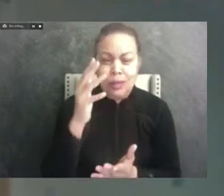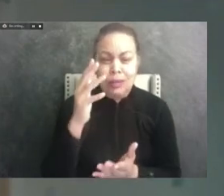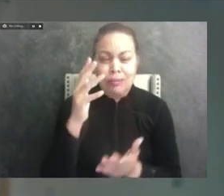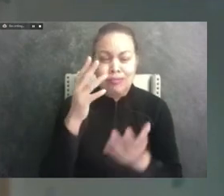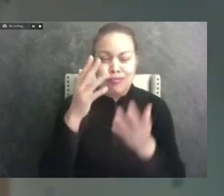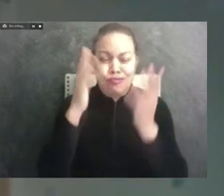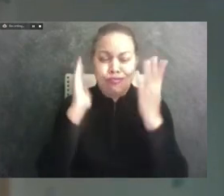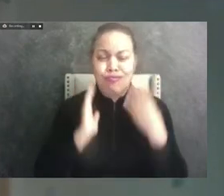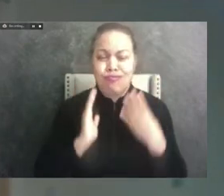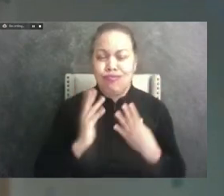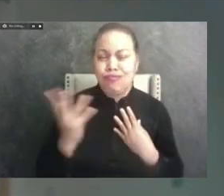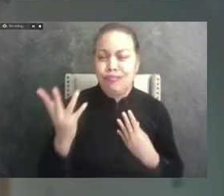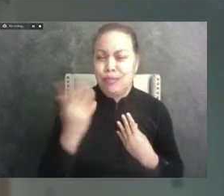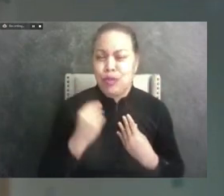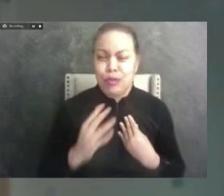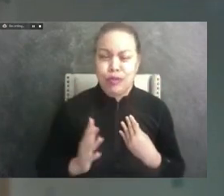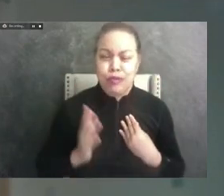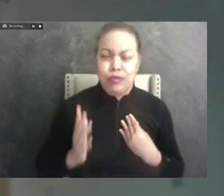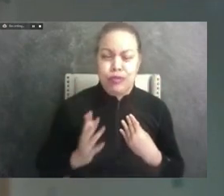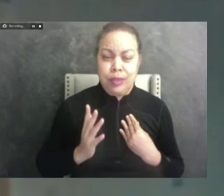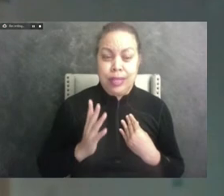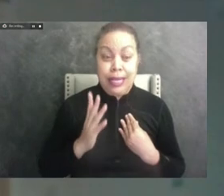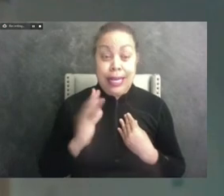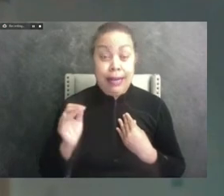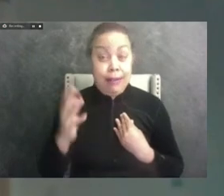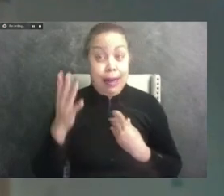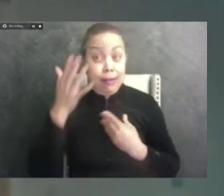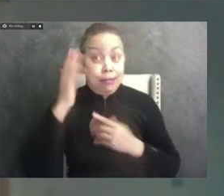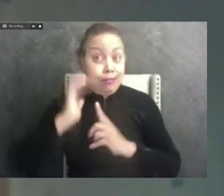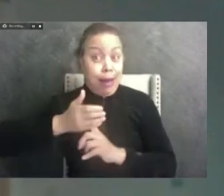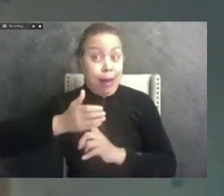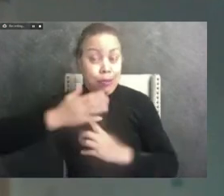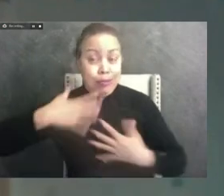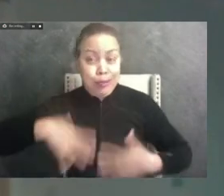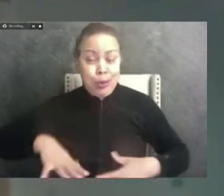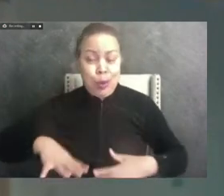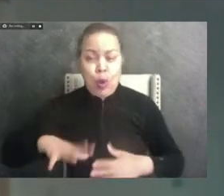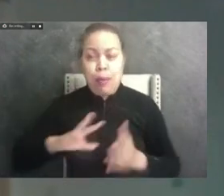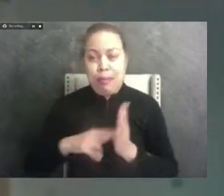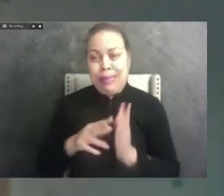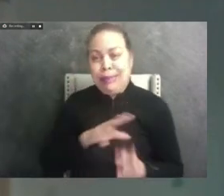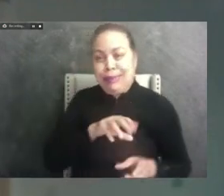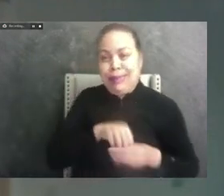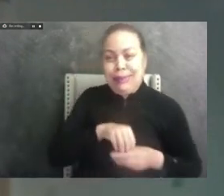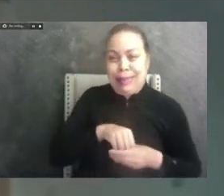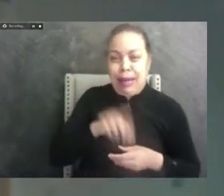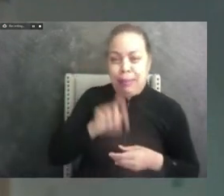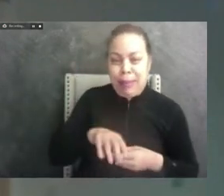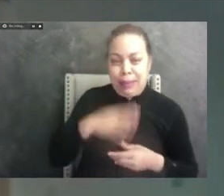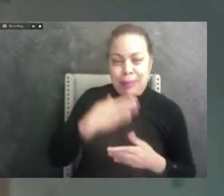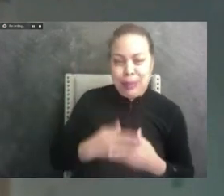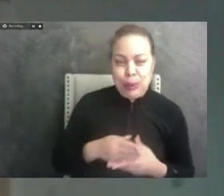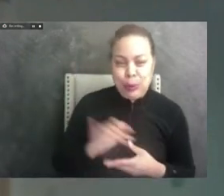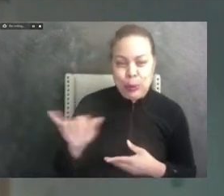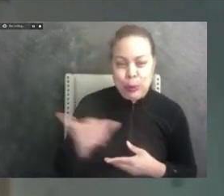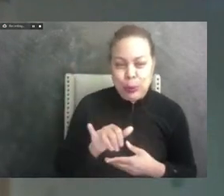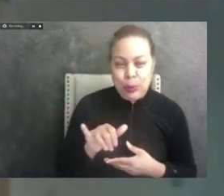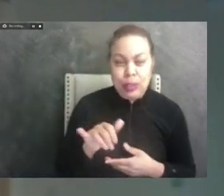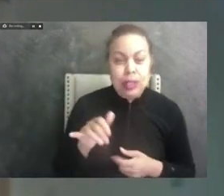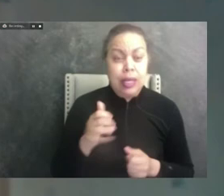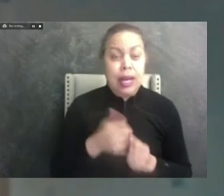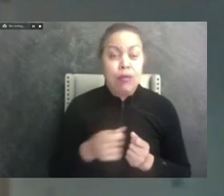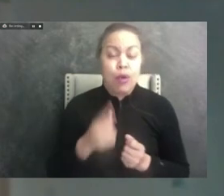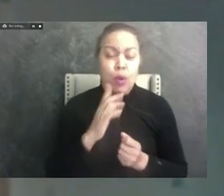outside made the inside good. And everyone doth bow and give